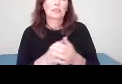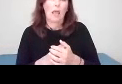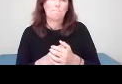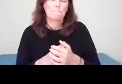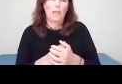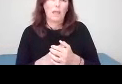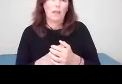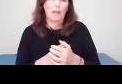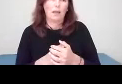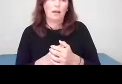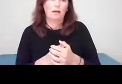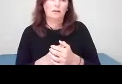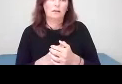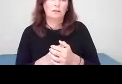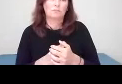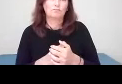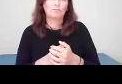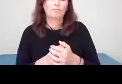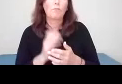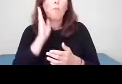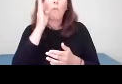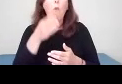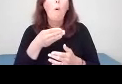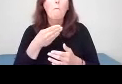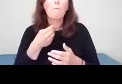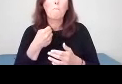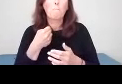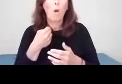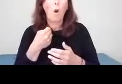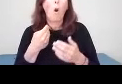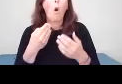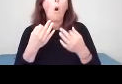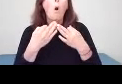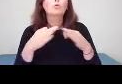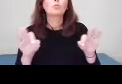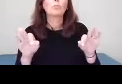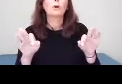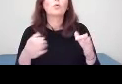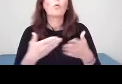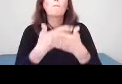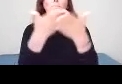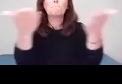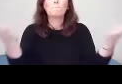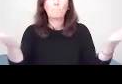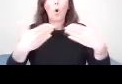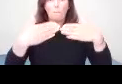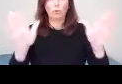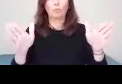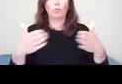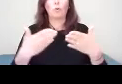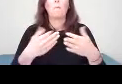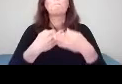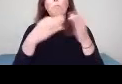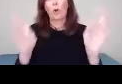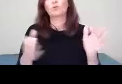take any comments or questions afterwards, but I would like to thank you again about the kind invitation. Thank you very much.